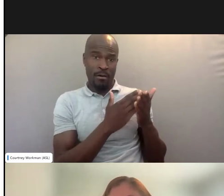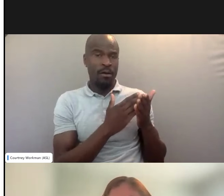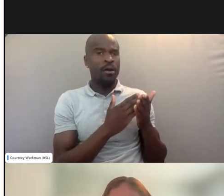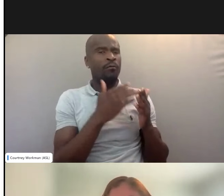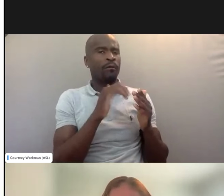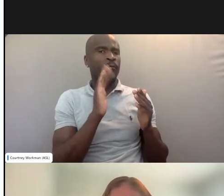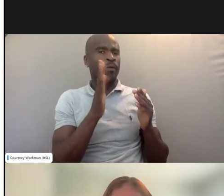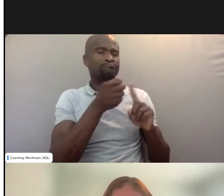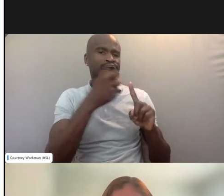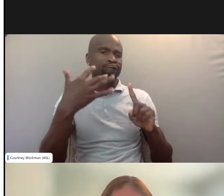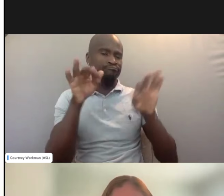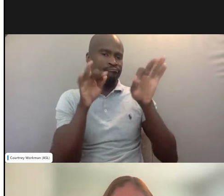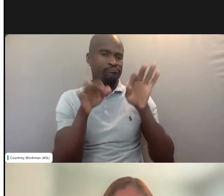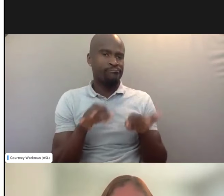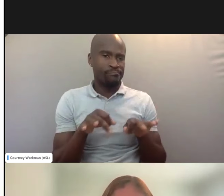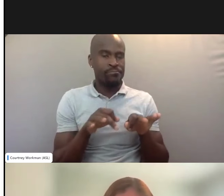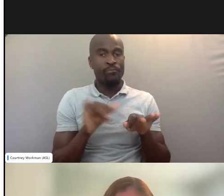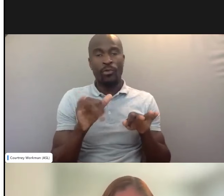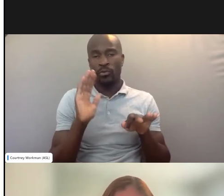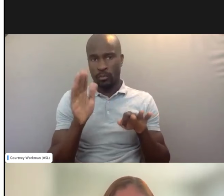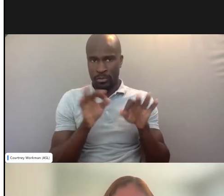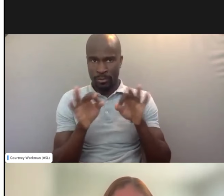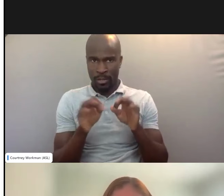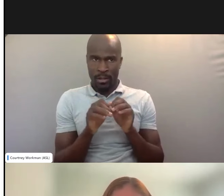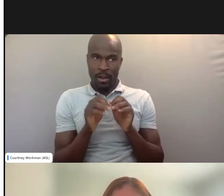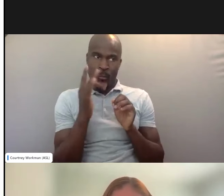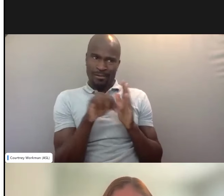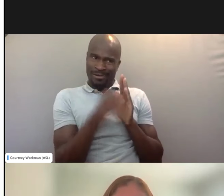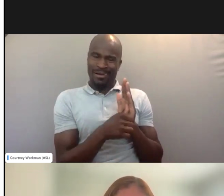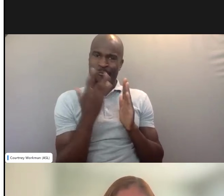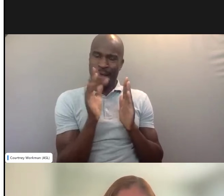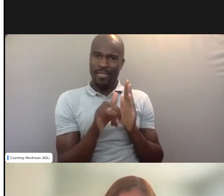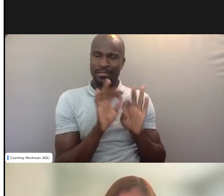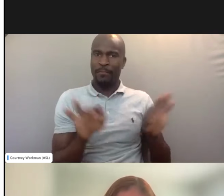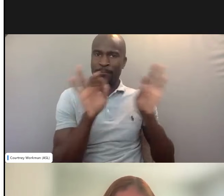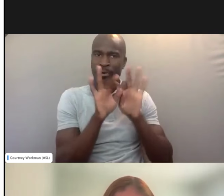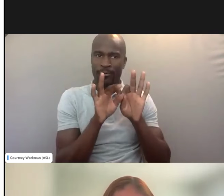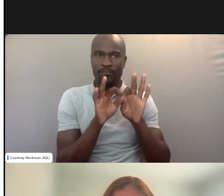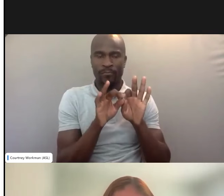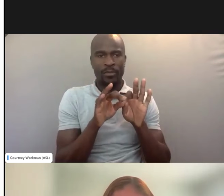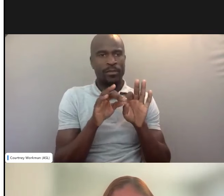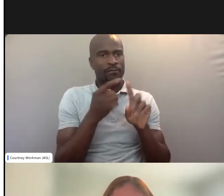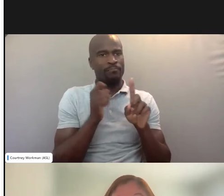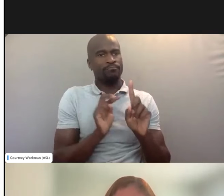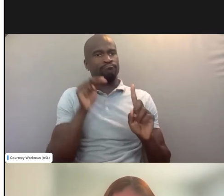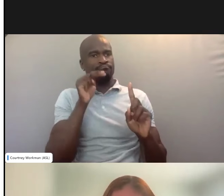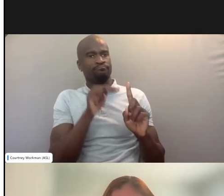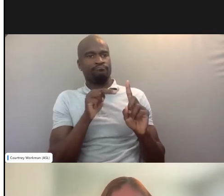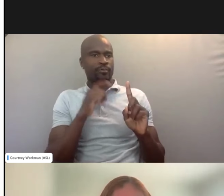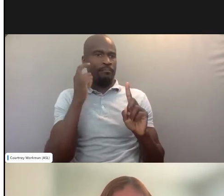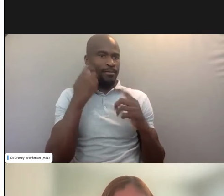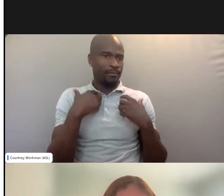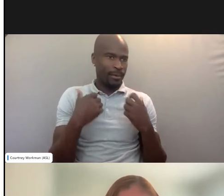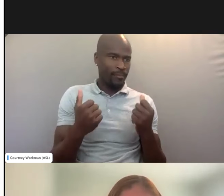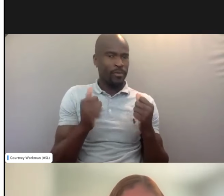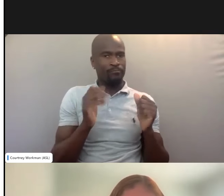really make sure to highlight the importance of preparing from a mental health and behavioral health perspective for mass violence in